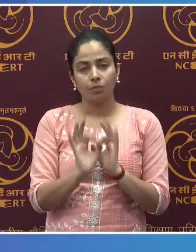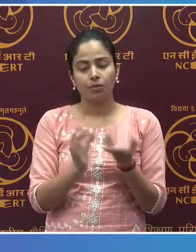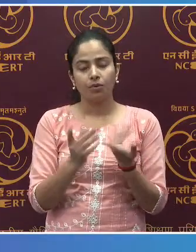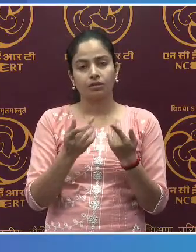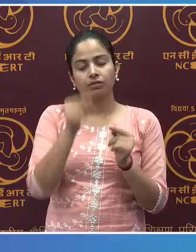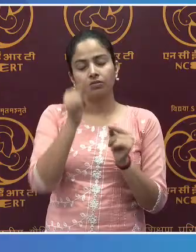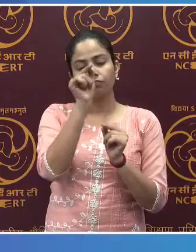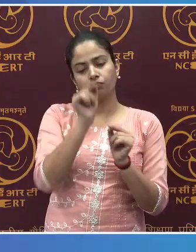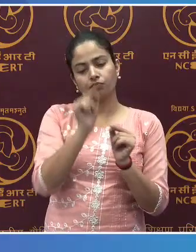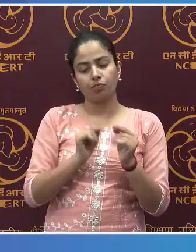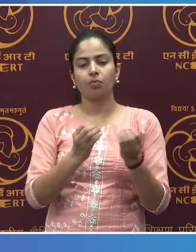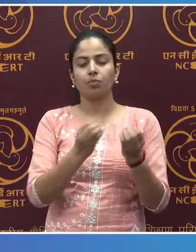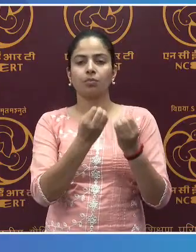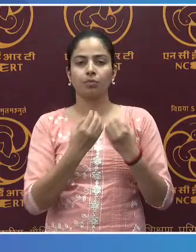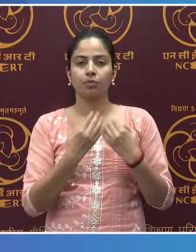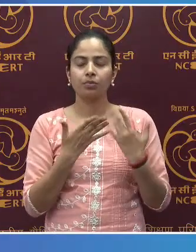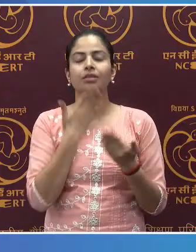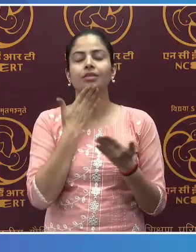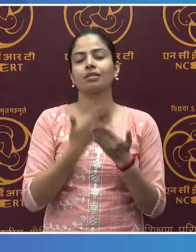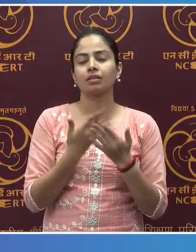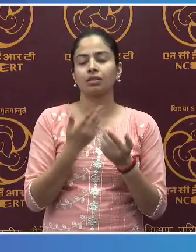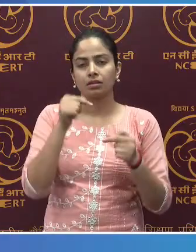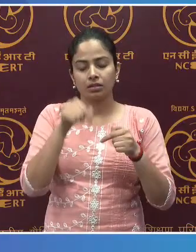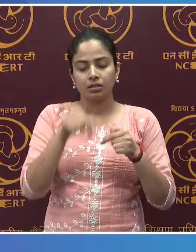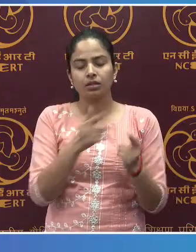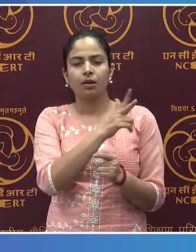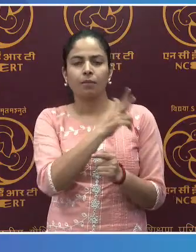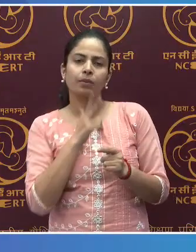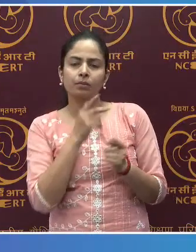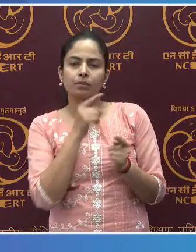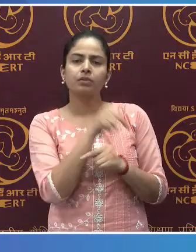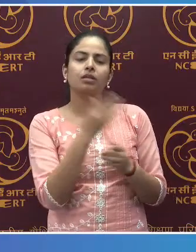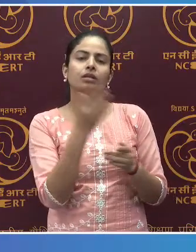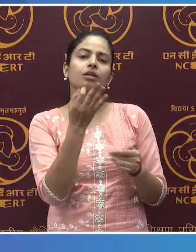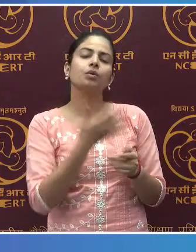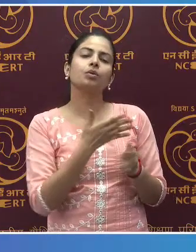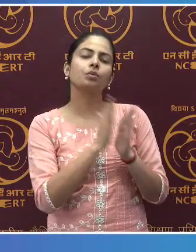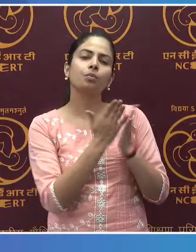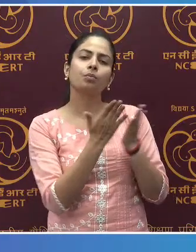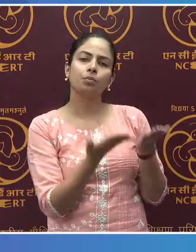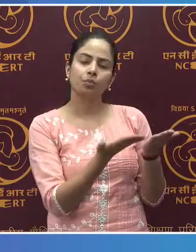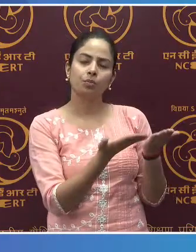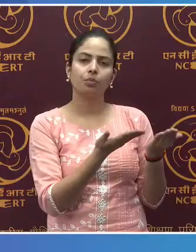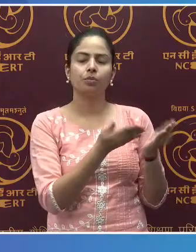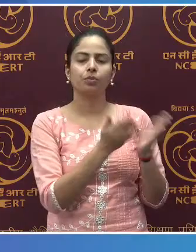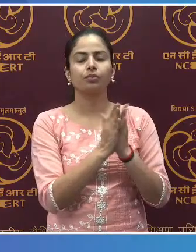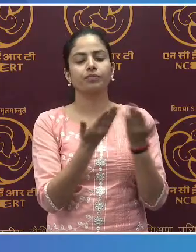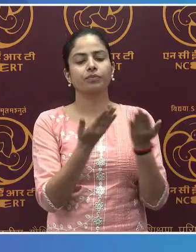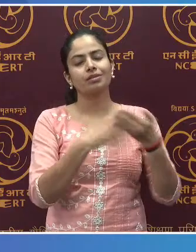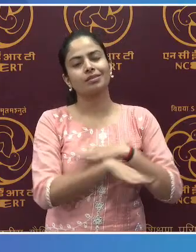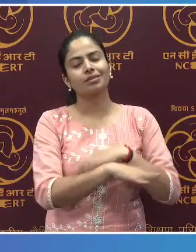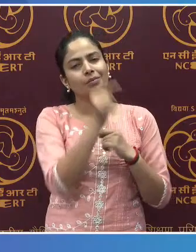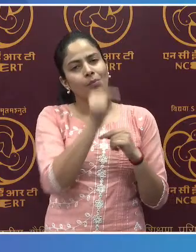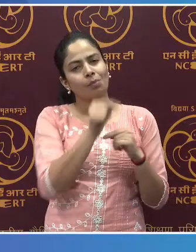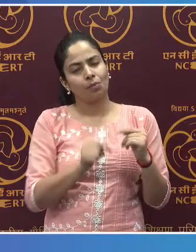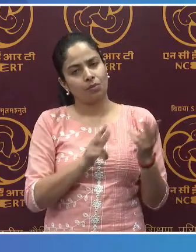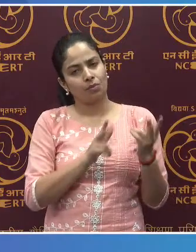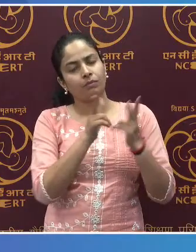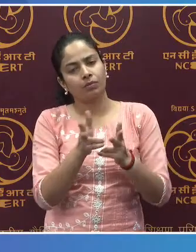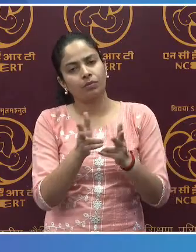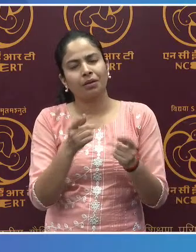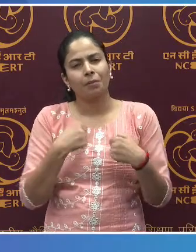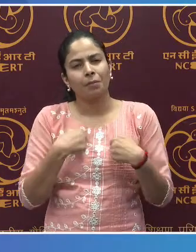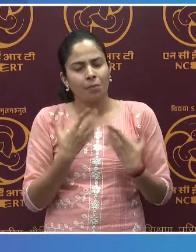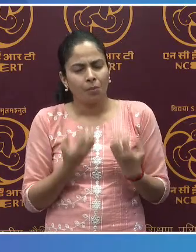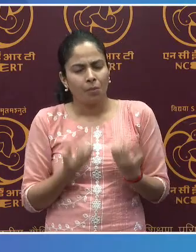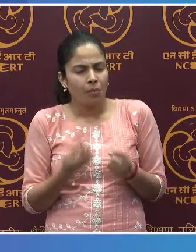brief overview with us. Now, since you said this new book has come out and you're going to reveal the details about the book, but I want